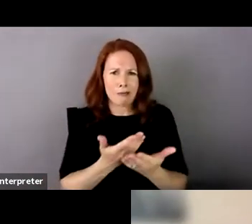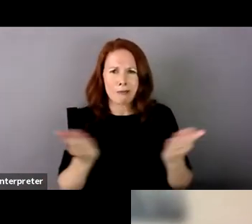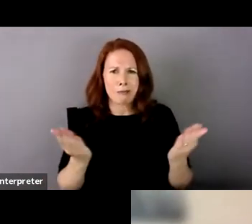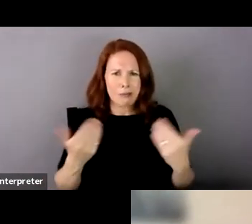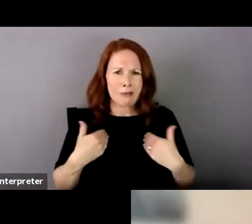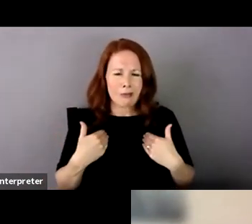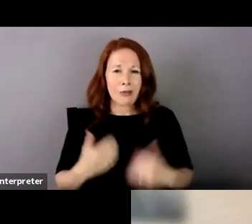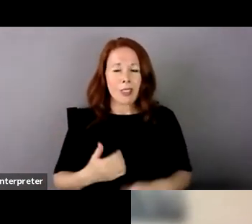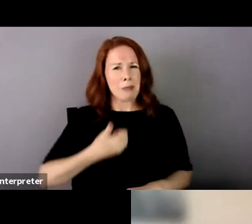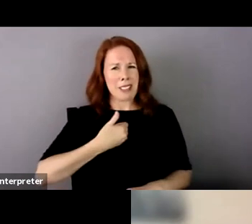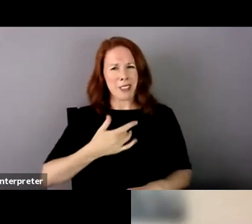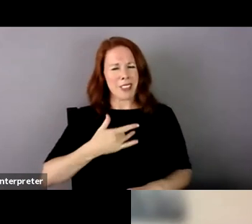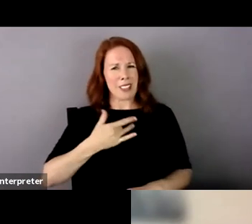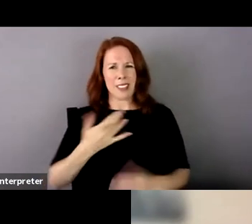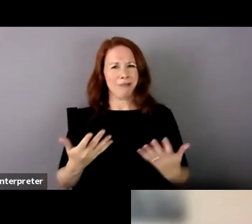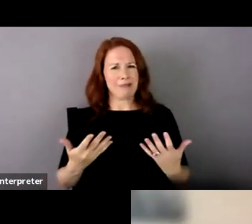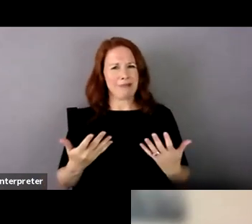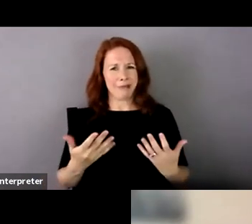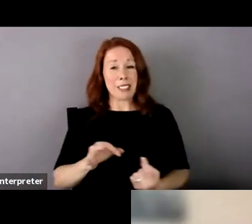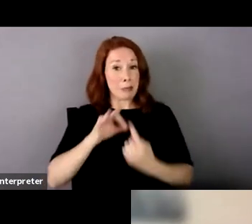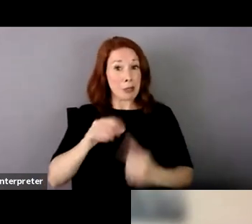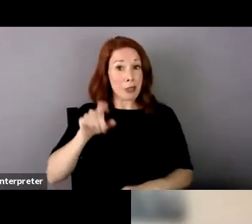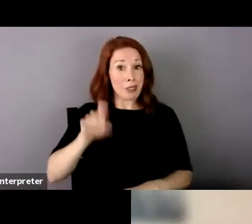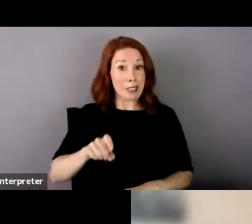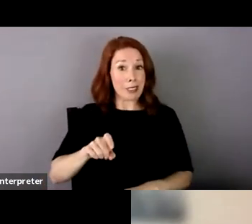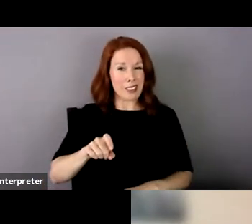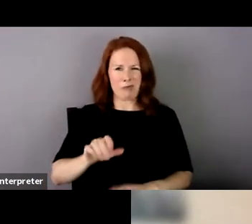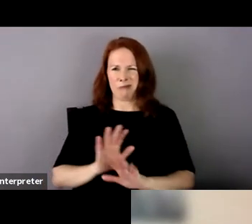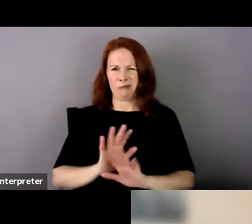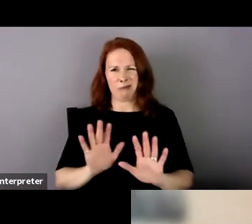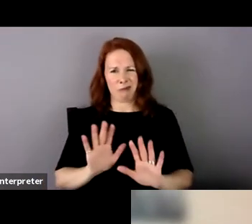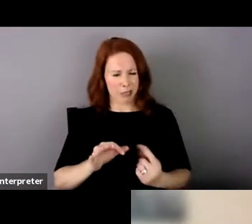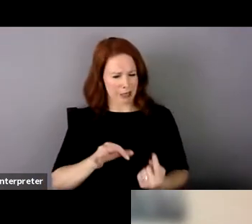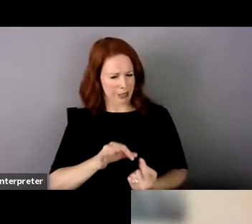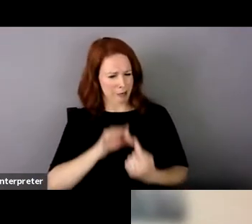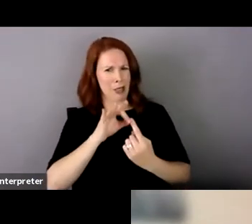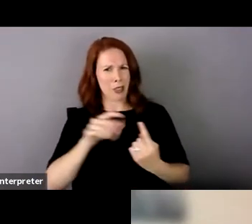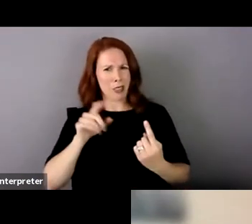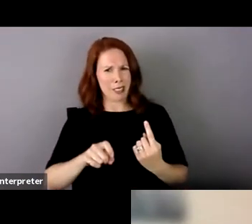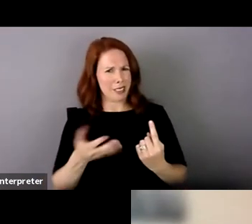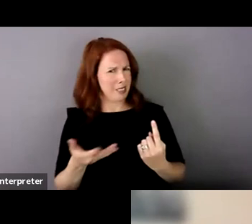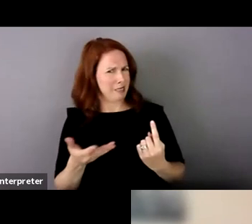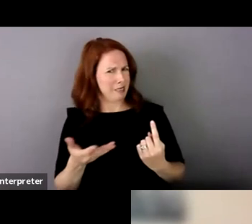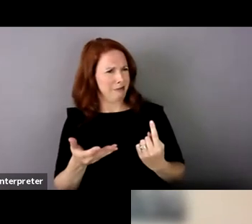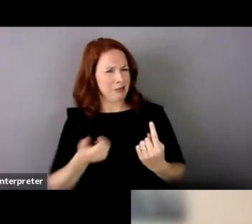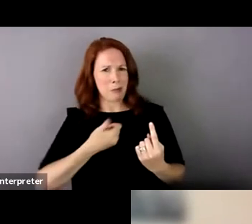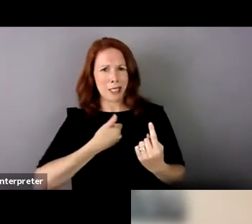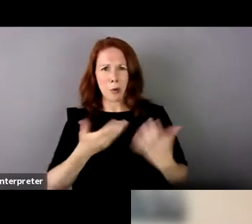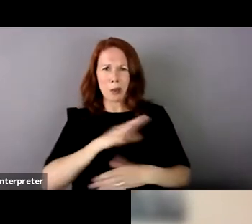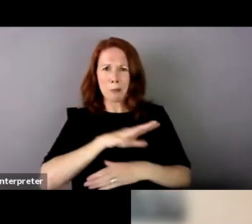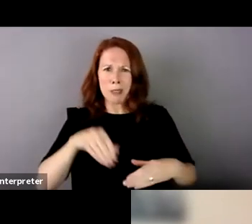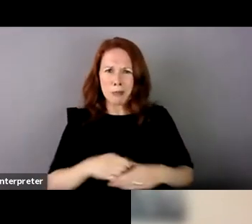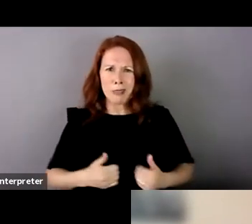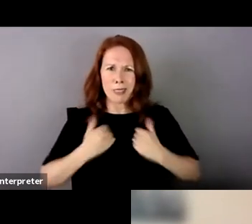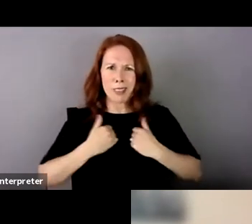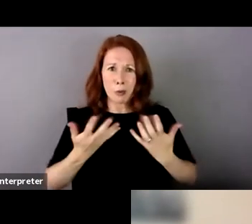don't personally like euphemisms like special needs, because there's nothing special about needing to get somewhere and participate in life. We all have